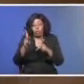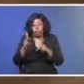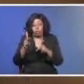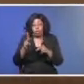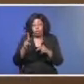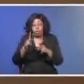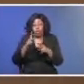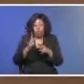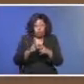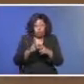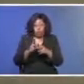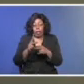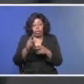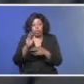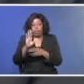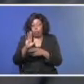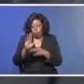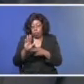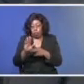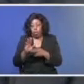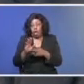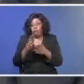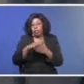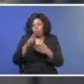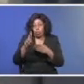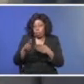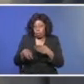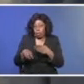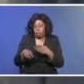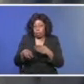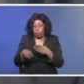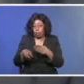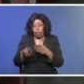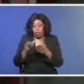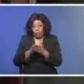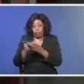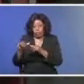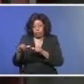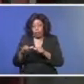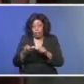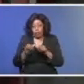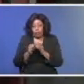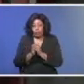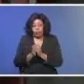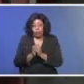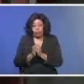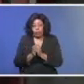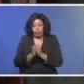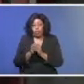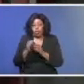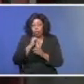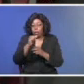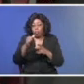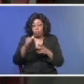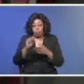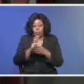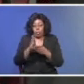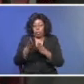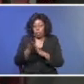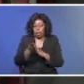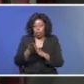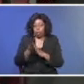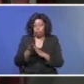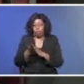a COVID-19 status. After all, that's the standard. You don't become an official